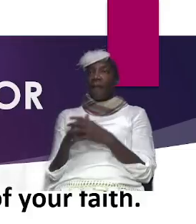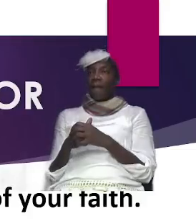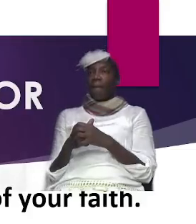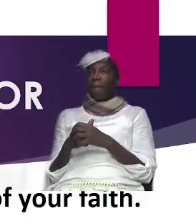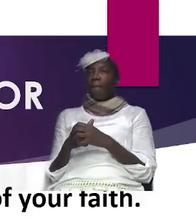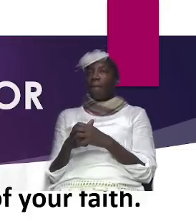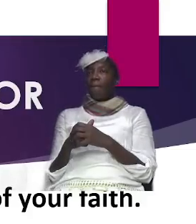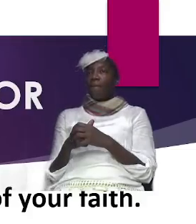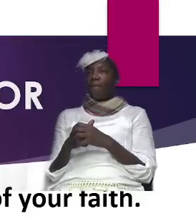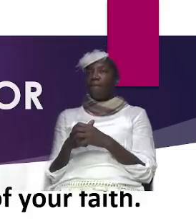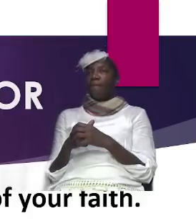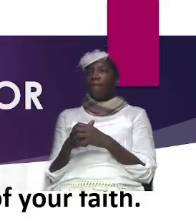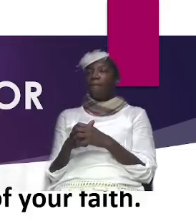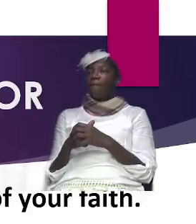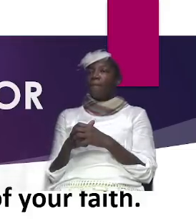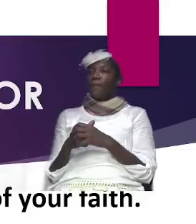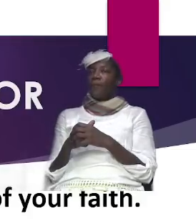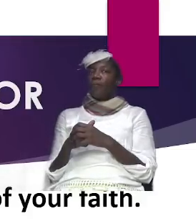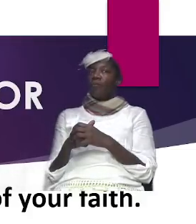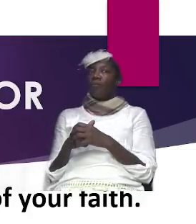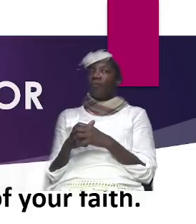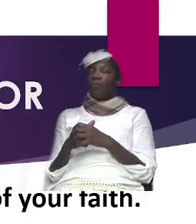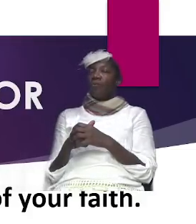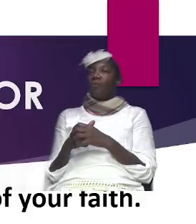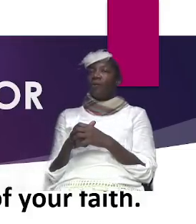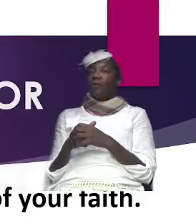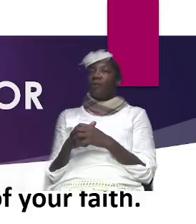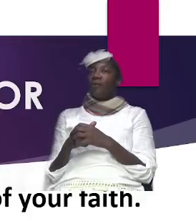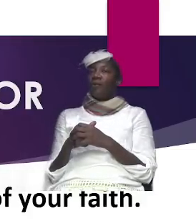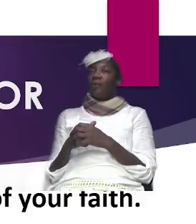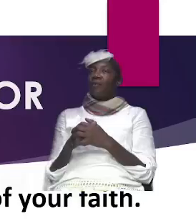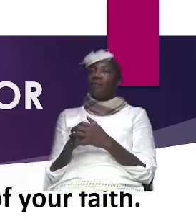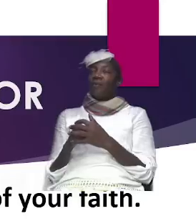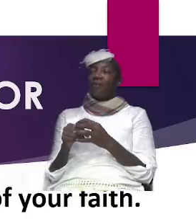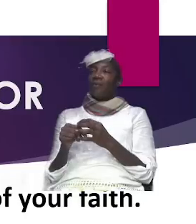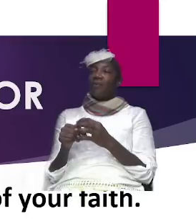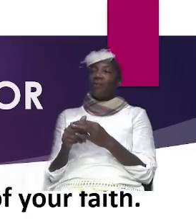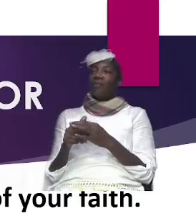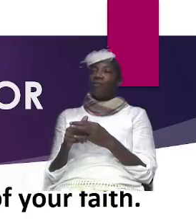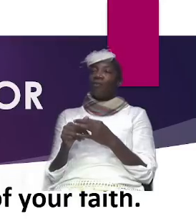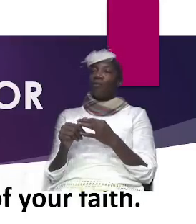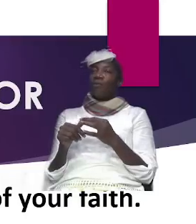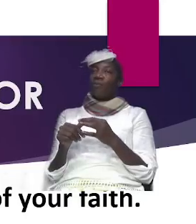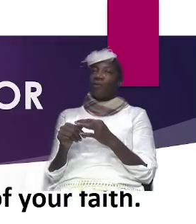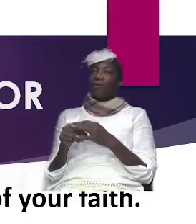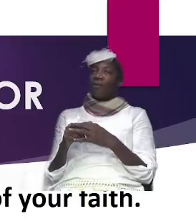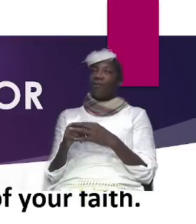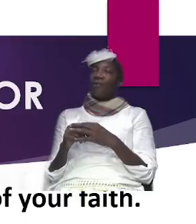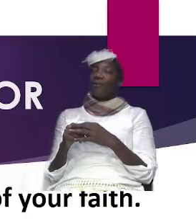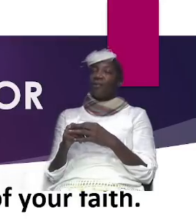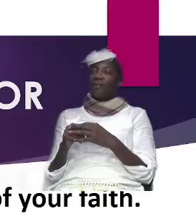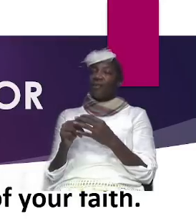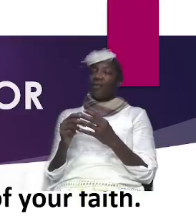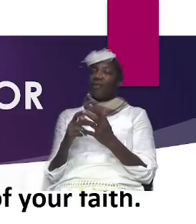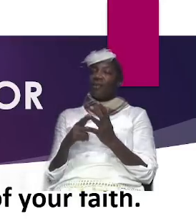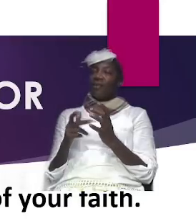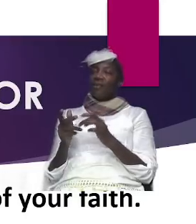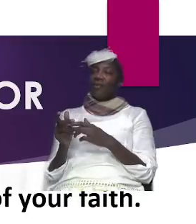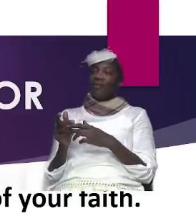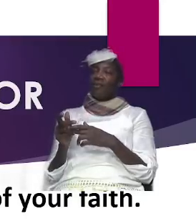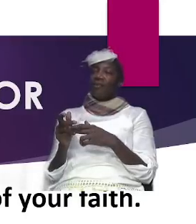we understand, and understand clearly, that first thing that I have here that he will be looking out for,